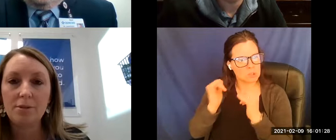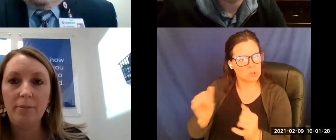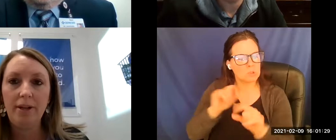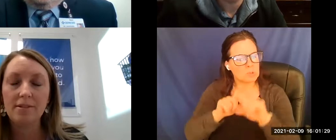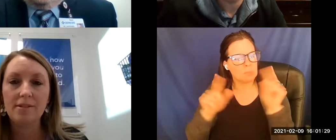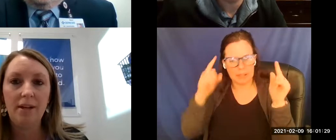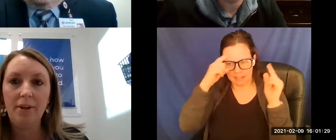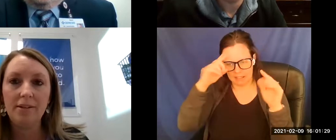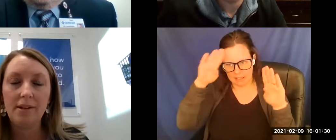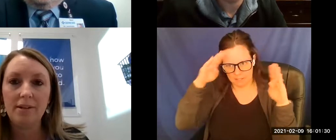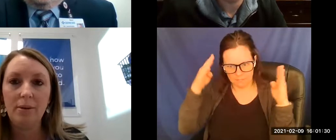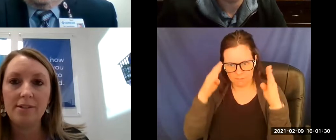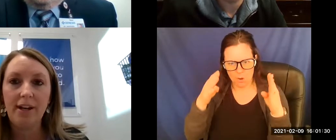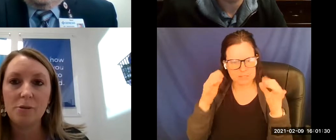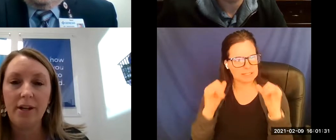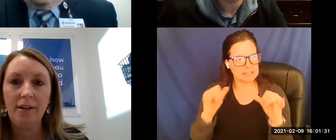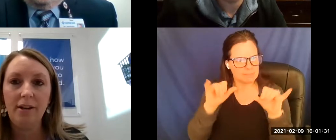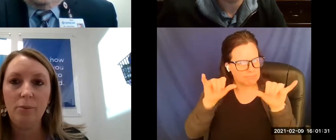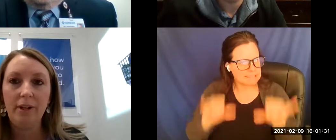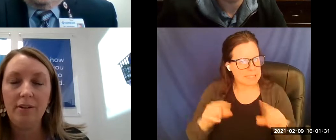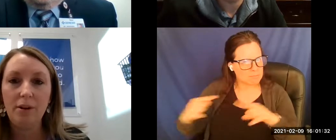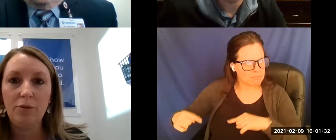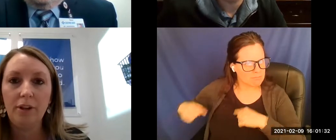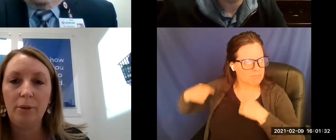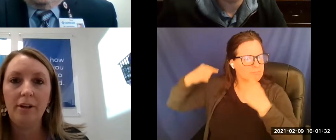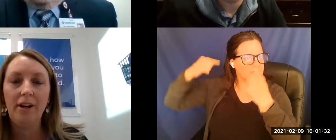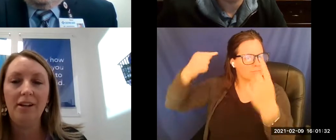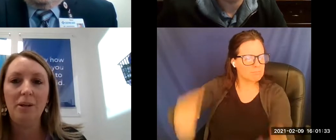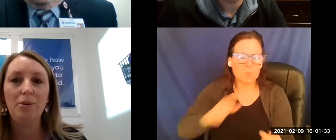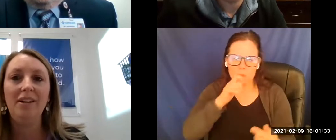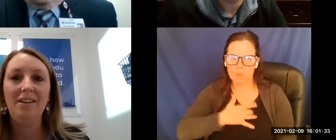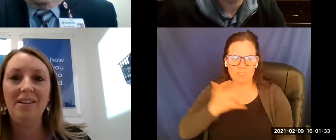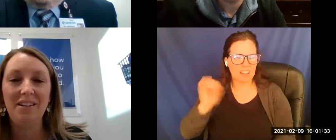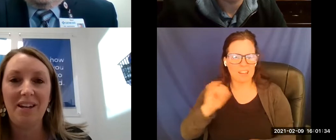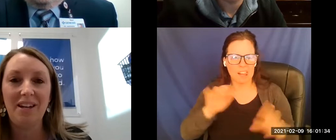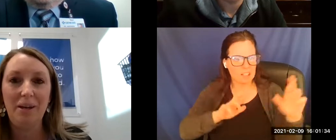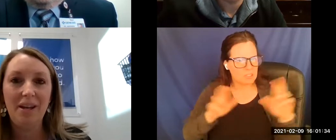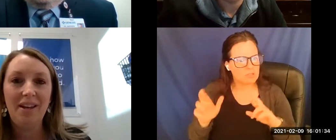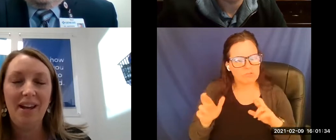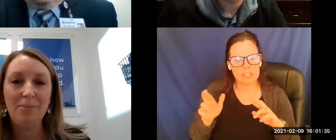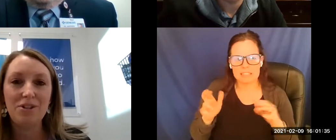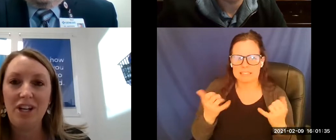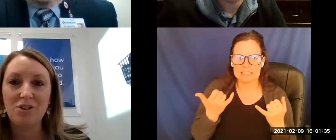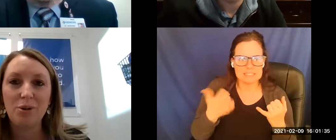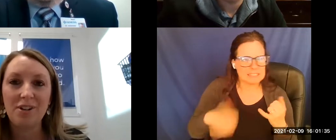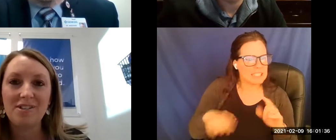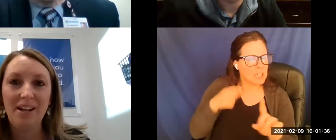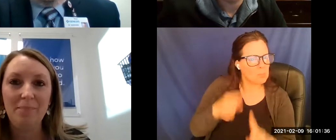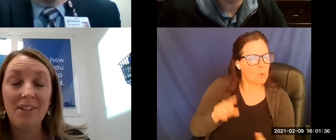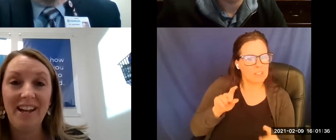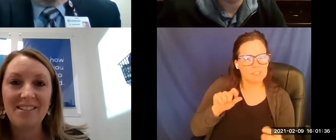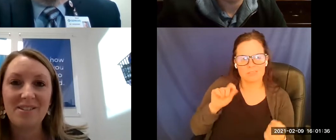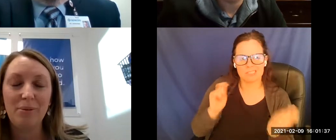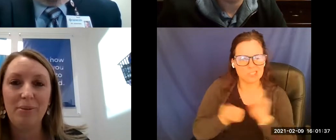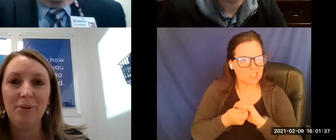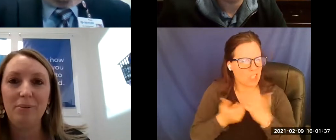focus remains the same as it always has been. And we don't feel like we are at any point in the game to change course